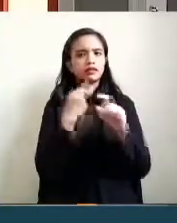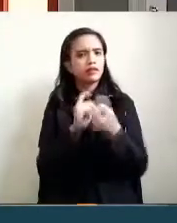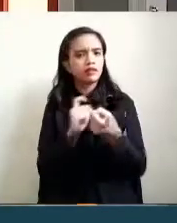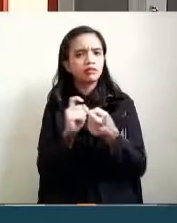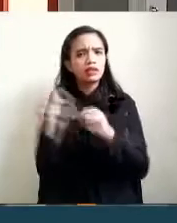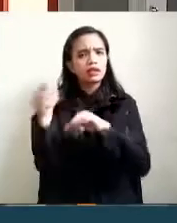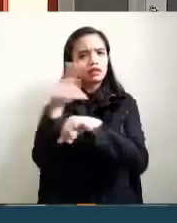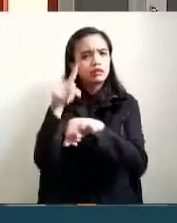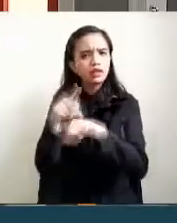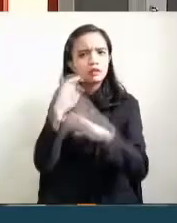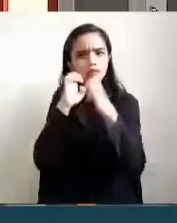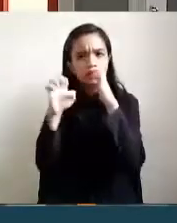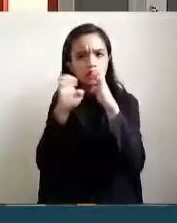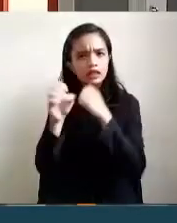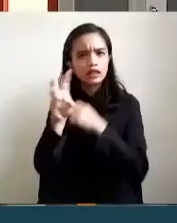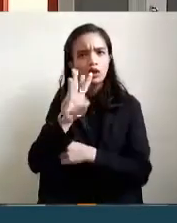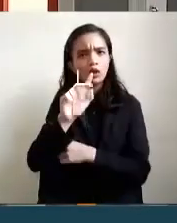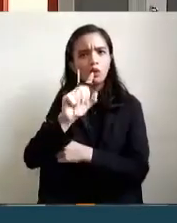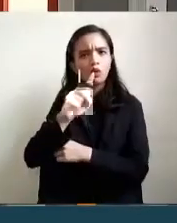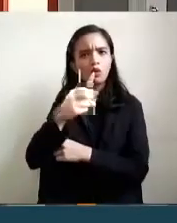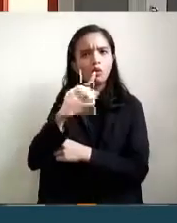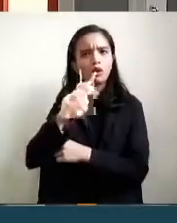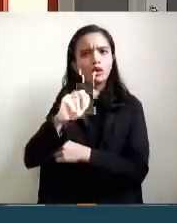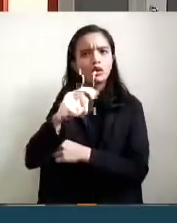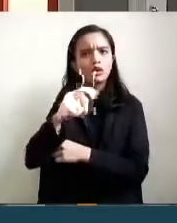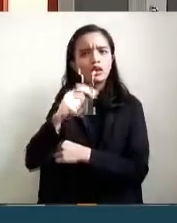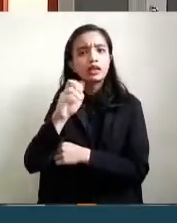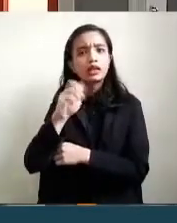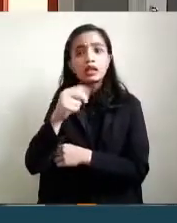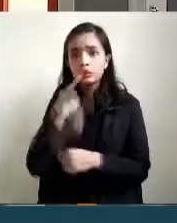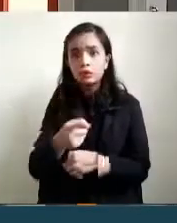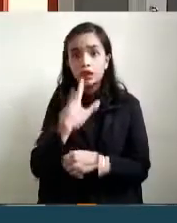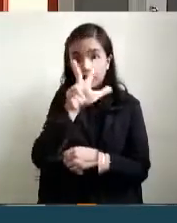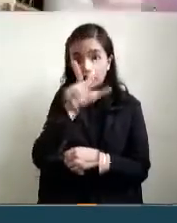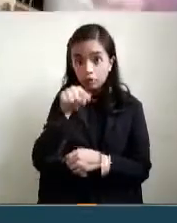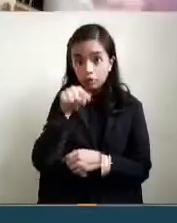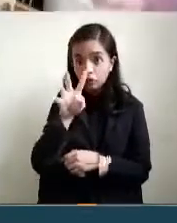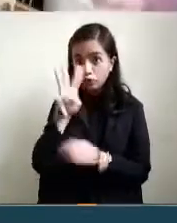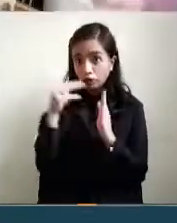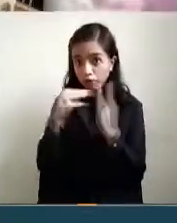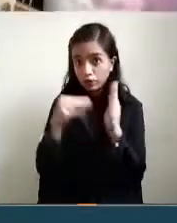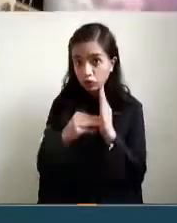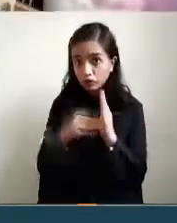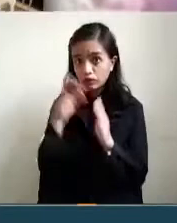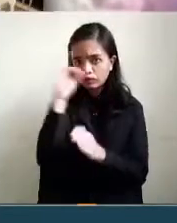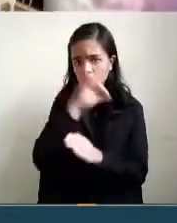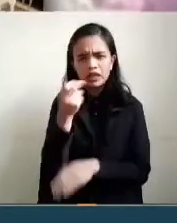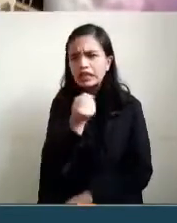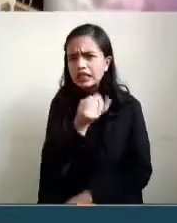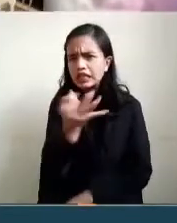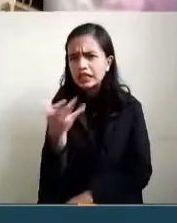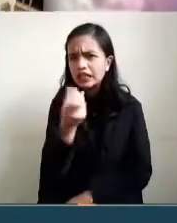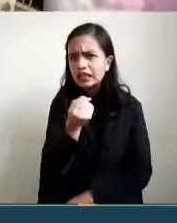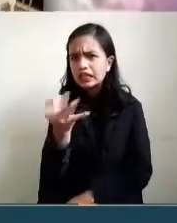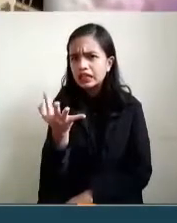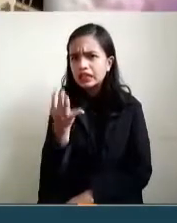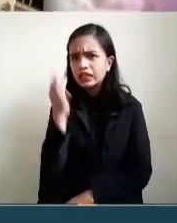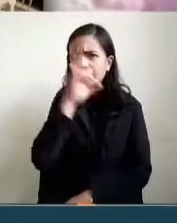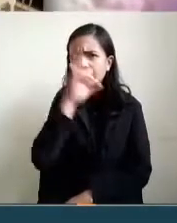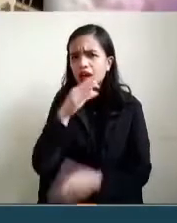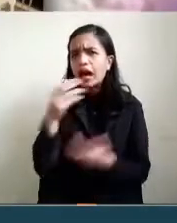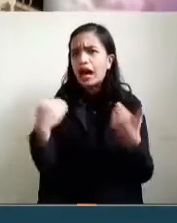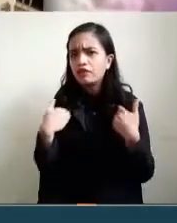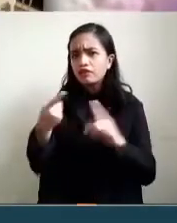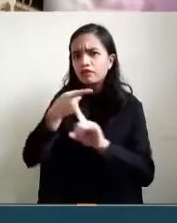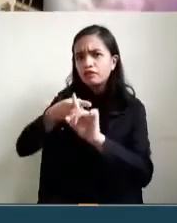in Washington is saying that there are 3.4 million Filipinos in the U.S. May we know how many of our kababayans have been infected, how